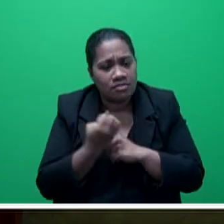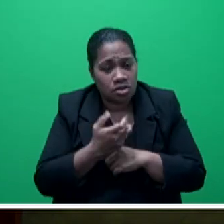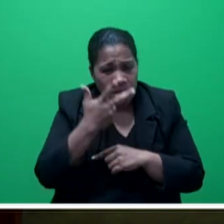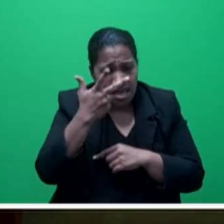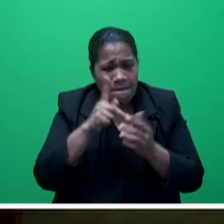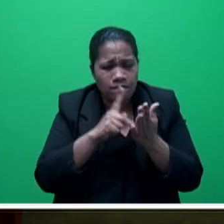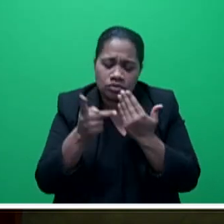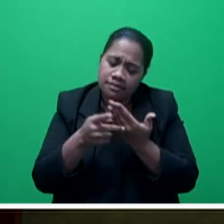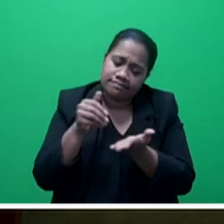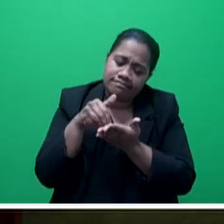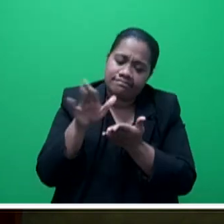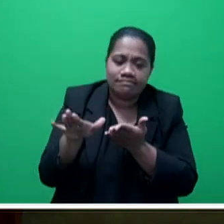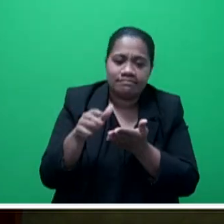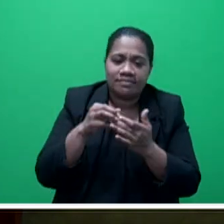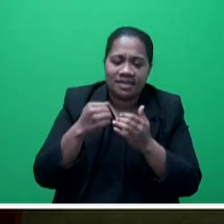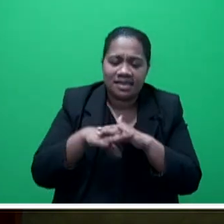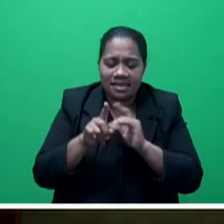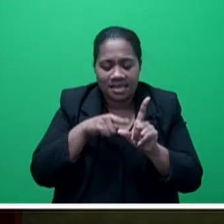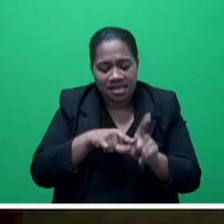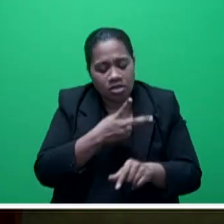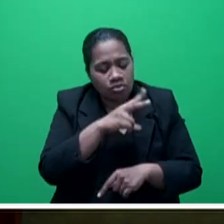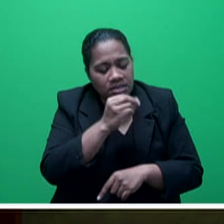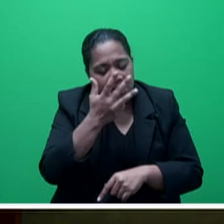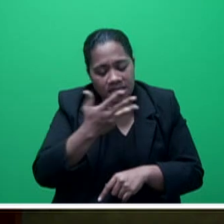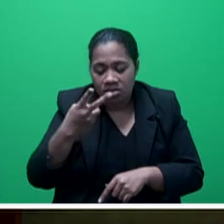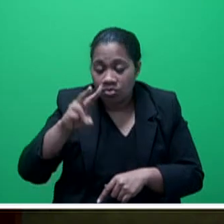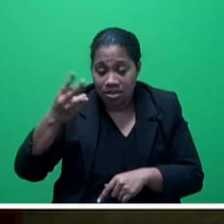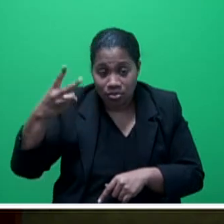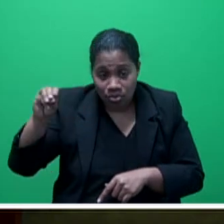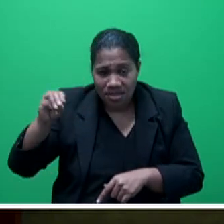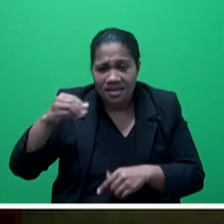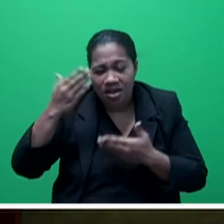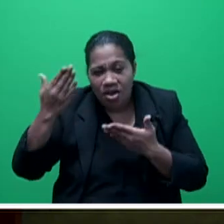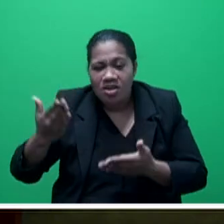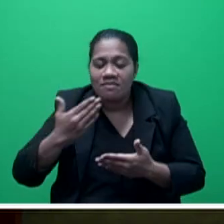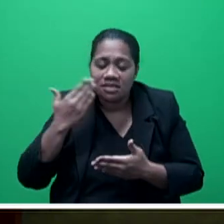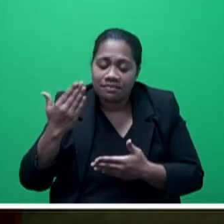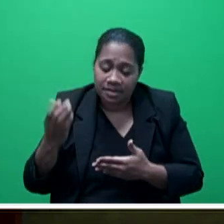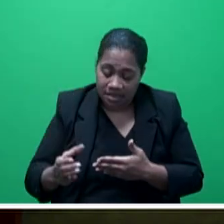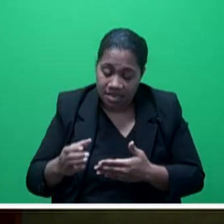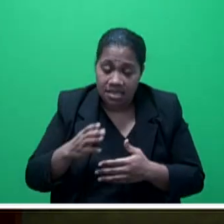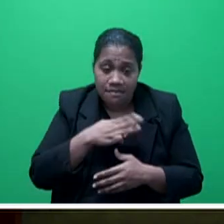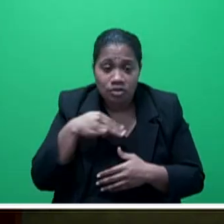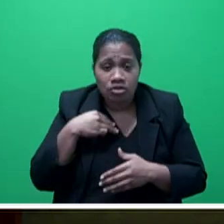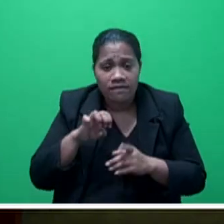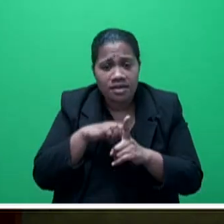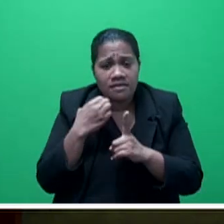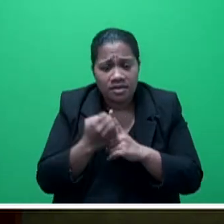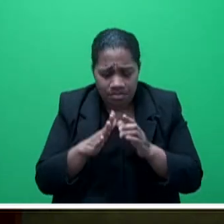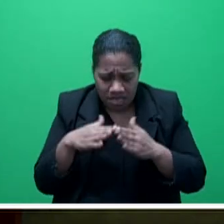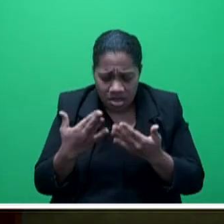in the fiscal year 2019-2020. Honorable Speaker said the Ministry of Environment is in the process of reporting